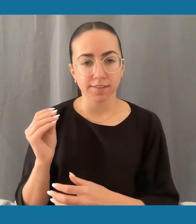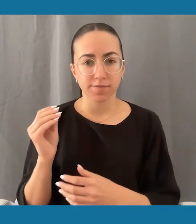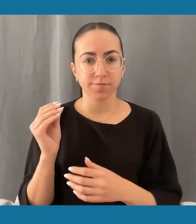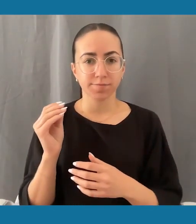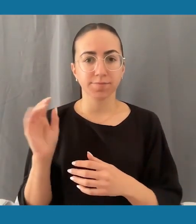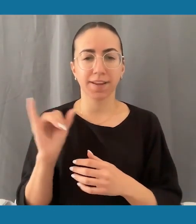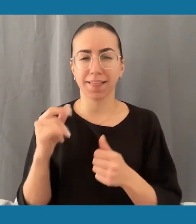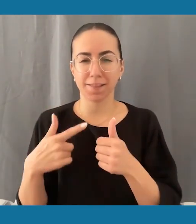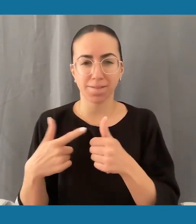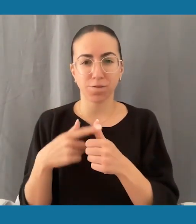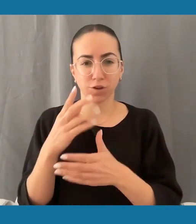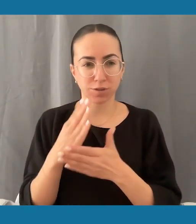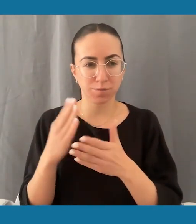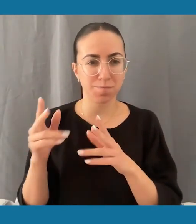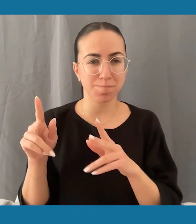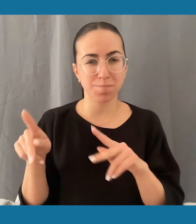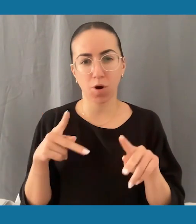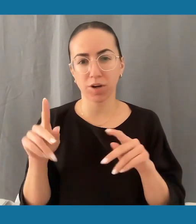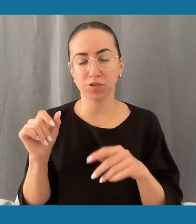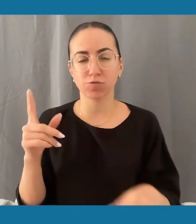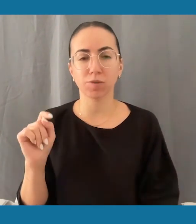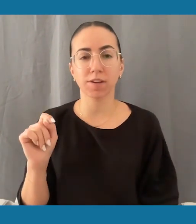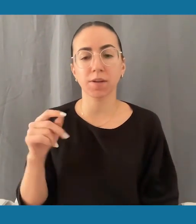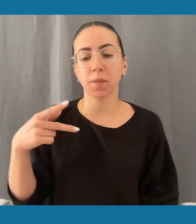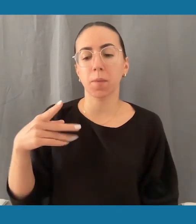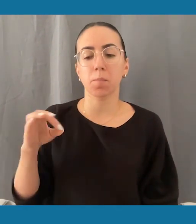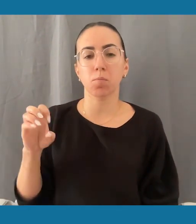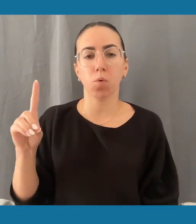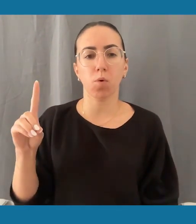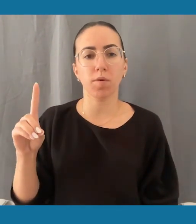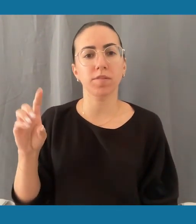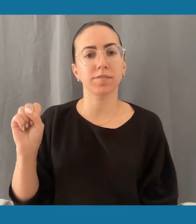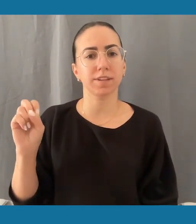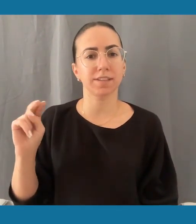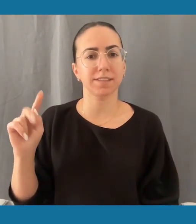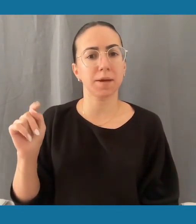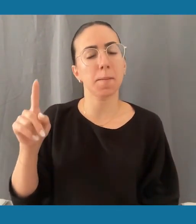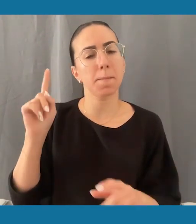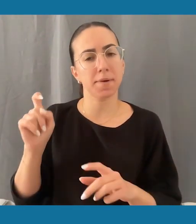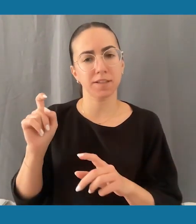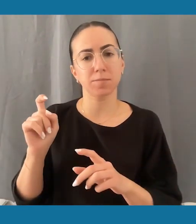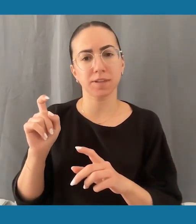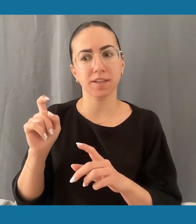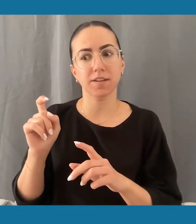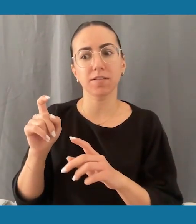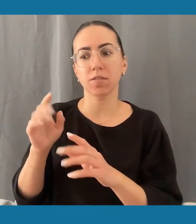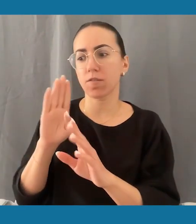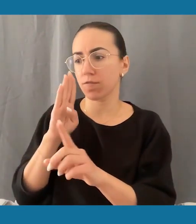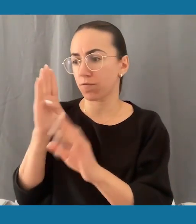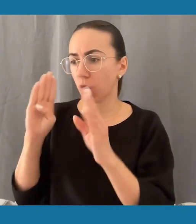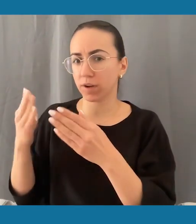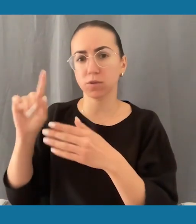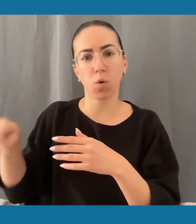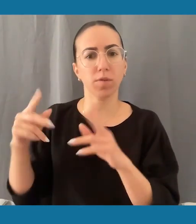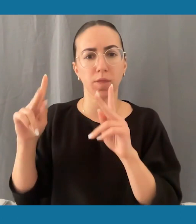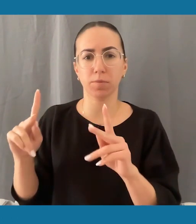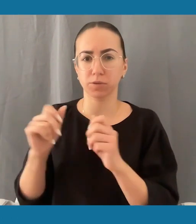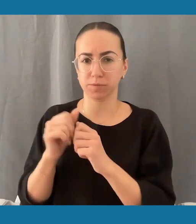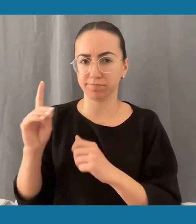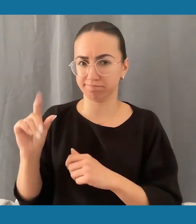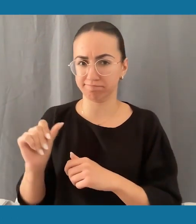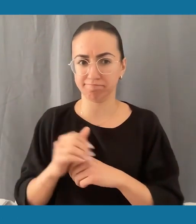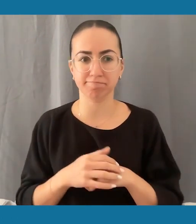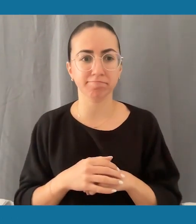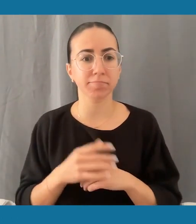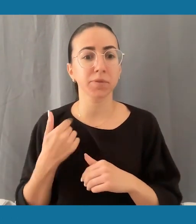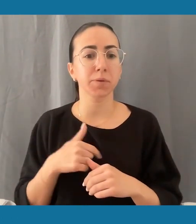like the first party trust, the pooled supplemental needs trust must be for the sole benefit of the disabled individual. As